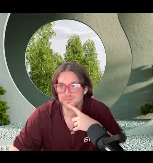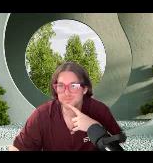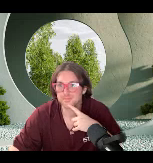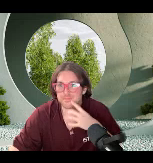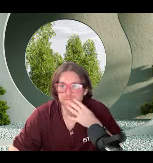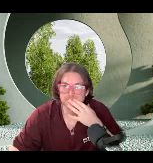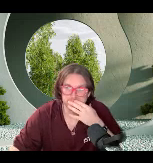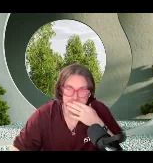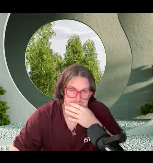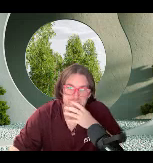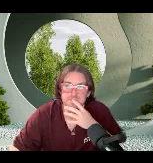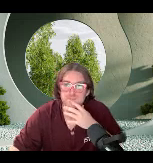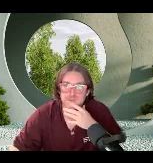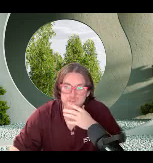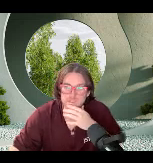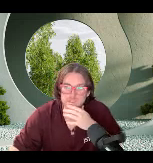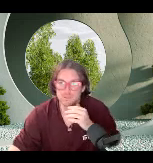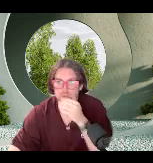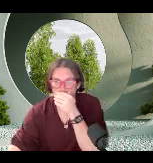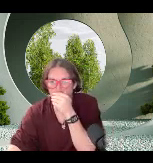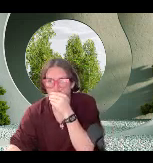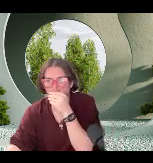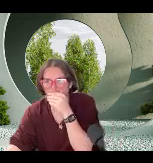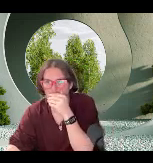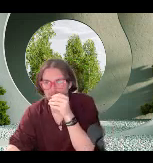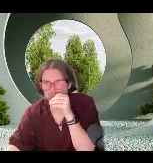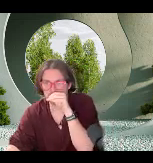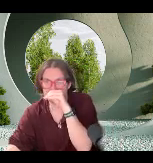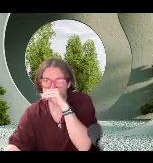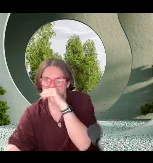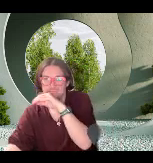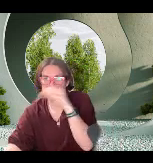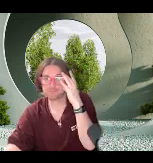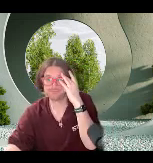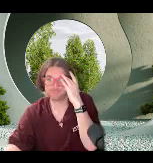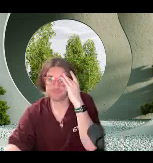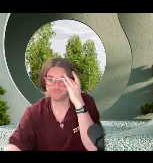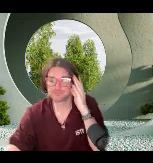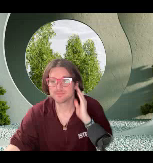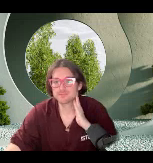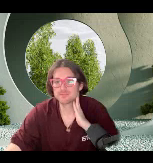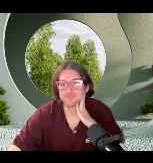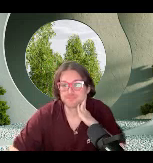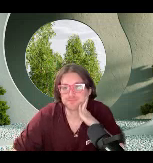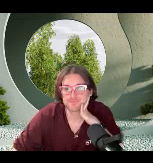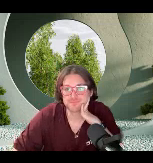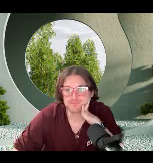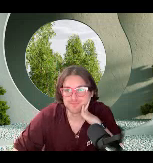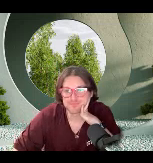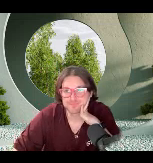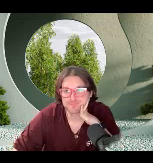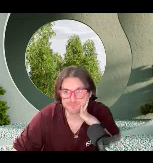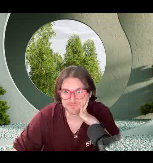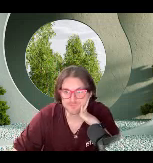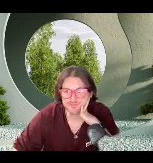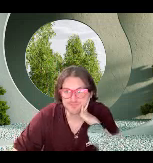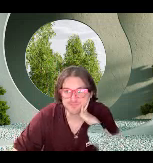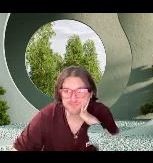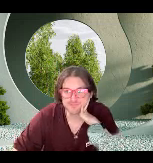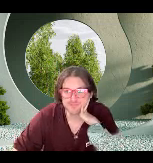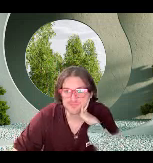US Census. So even if you have, like, say, a school district with only maybe like 14,000 students, it's not the size of